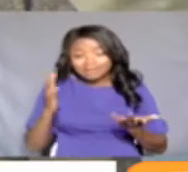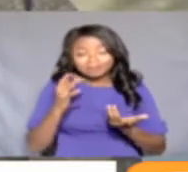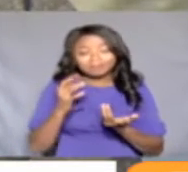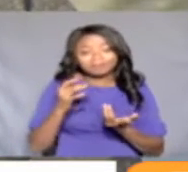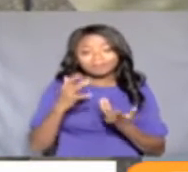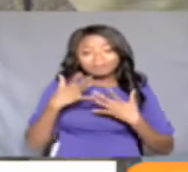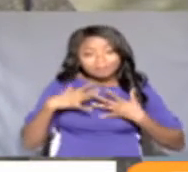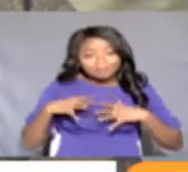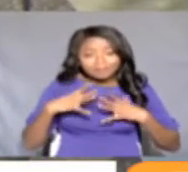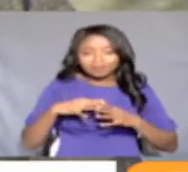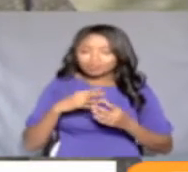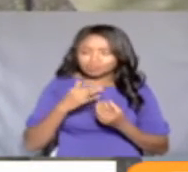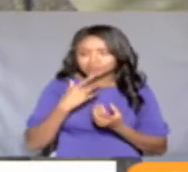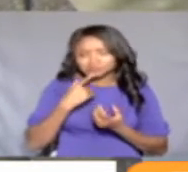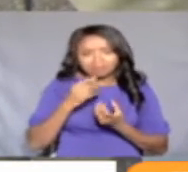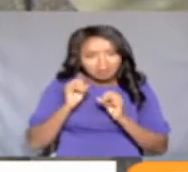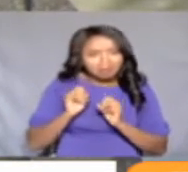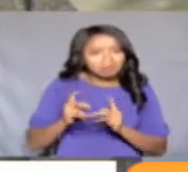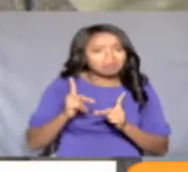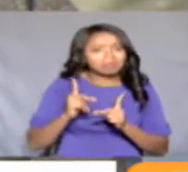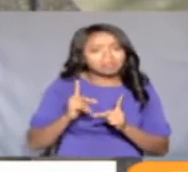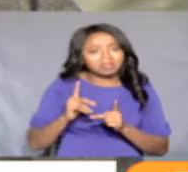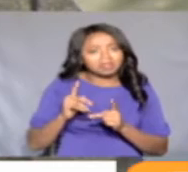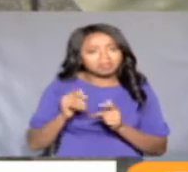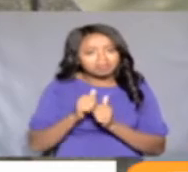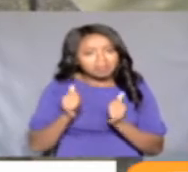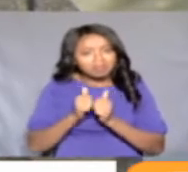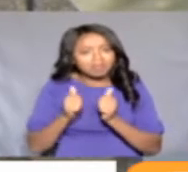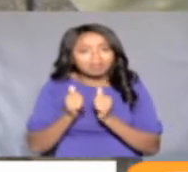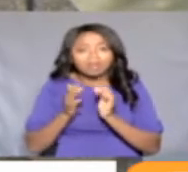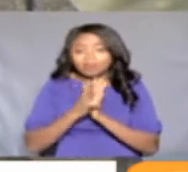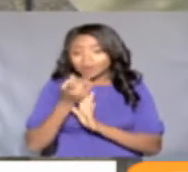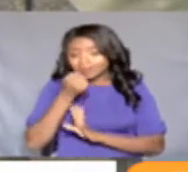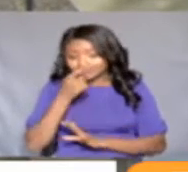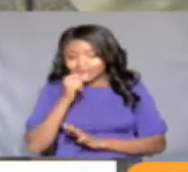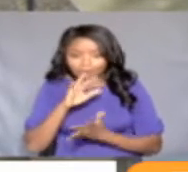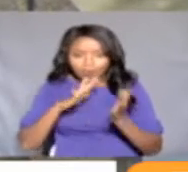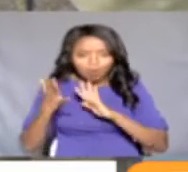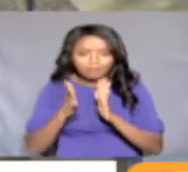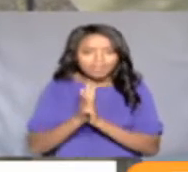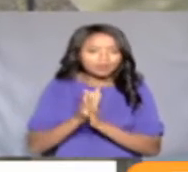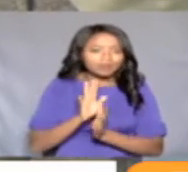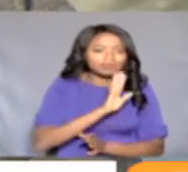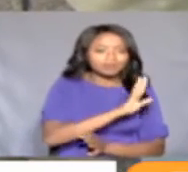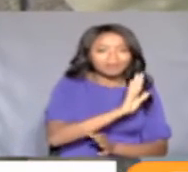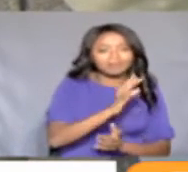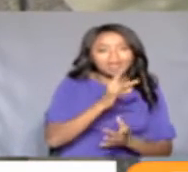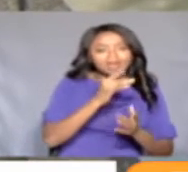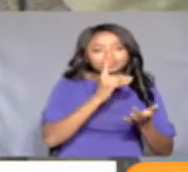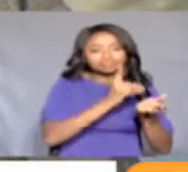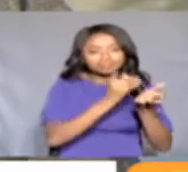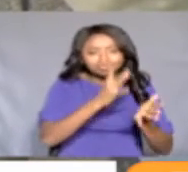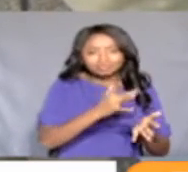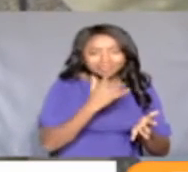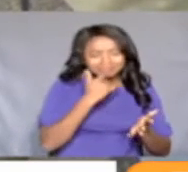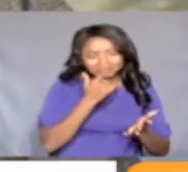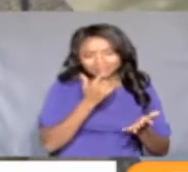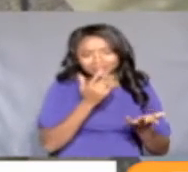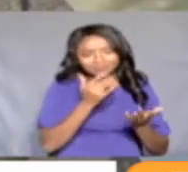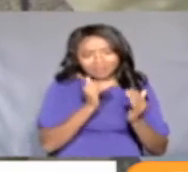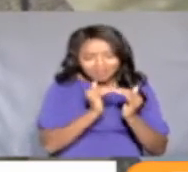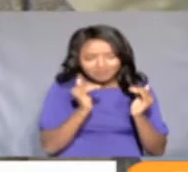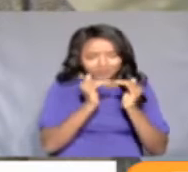with medicinal plants compared to our conventional doctors who do not pass through any